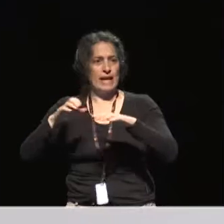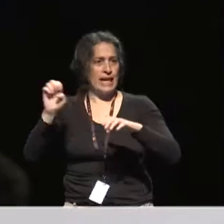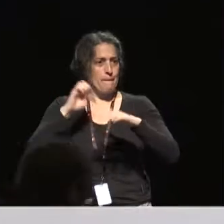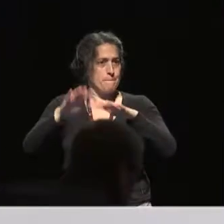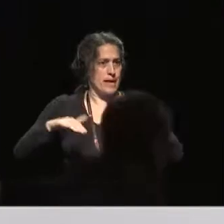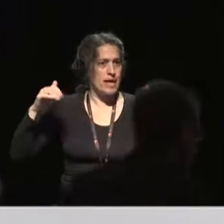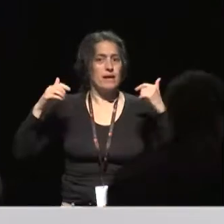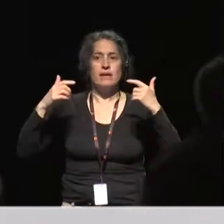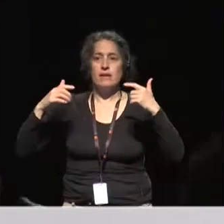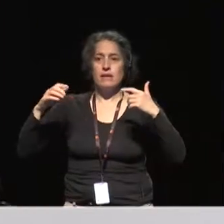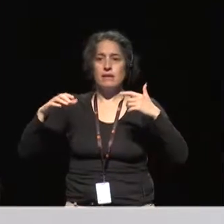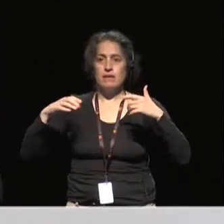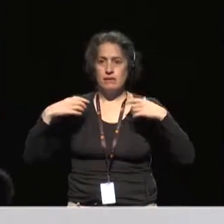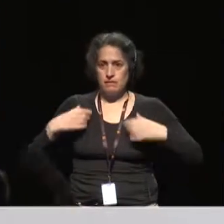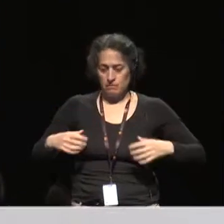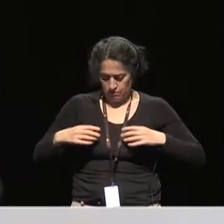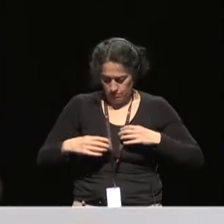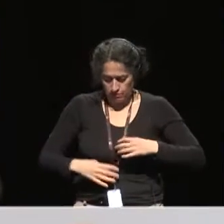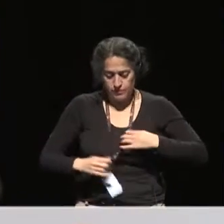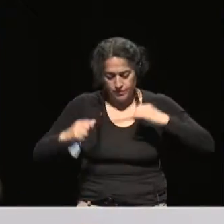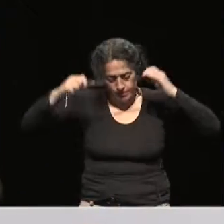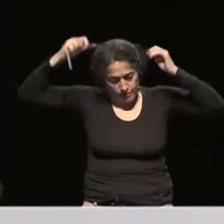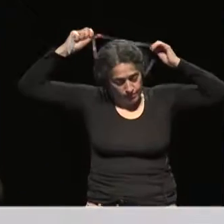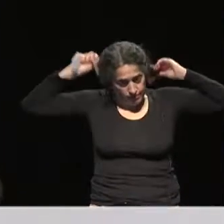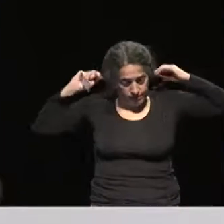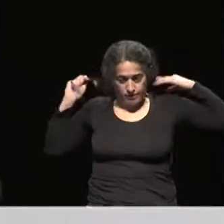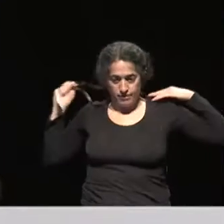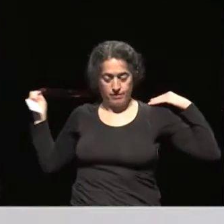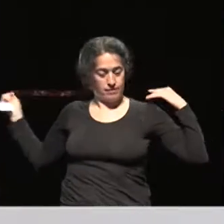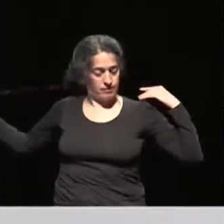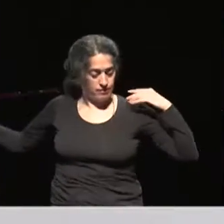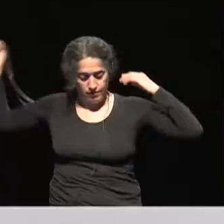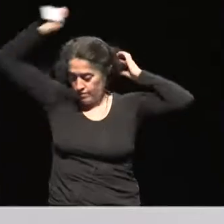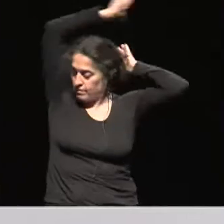we can greet her also with a very clap and thank for that intervention.